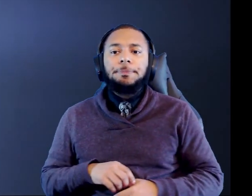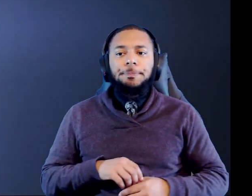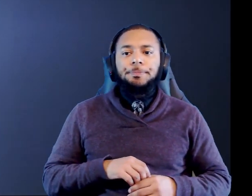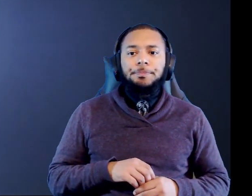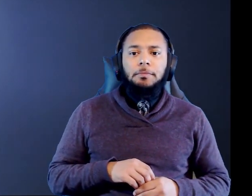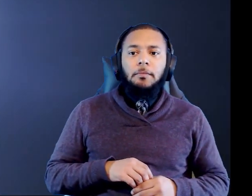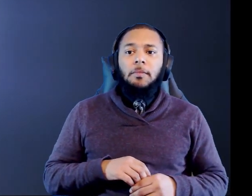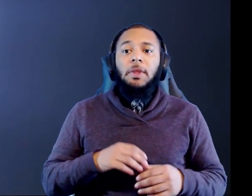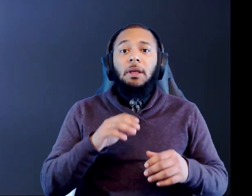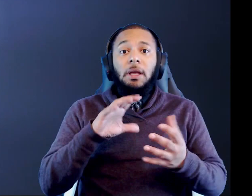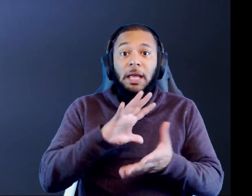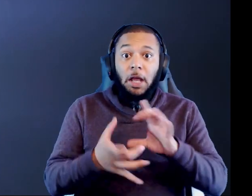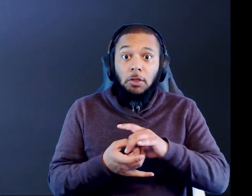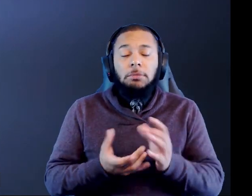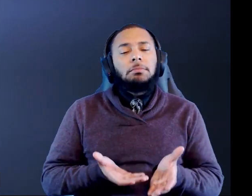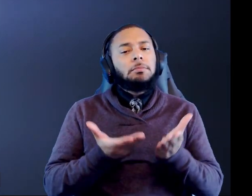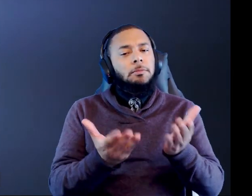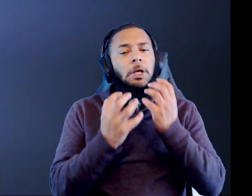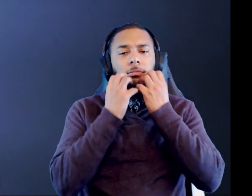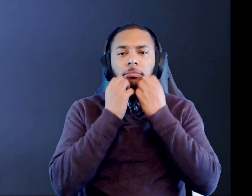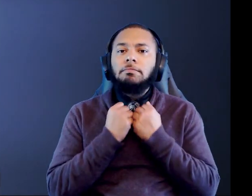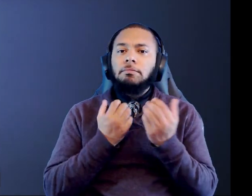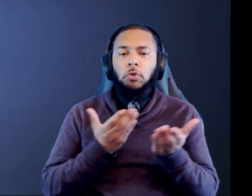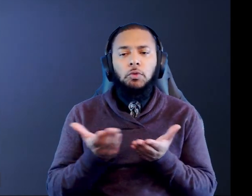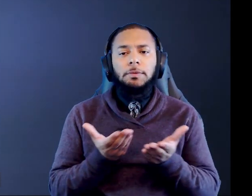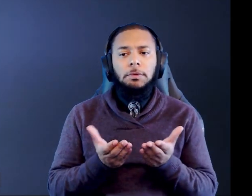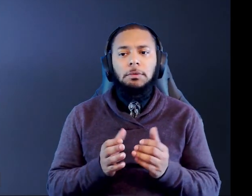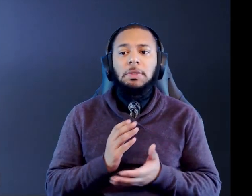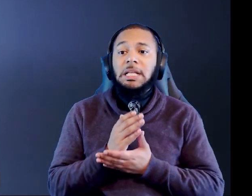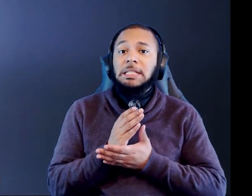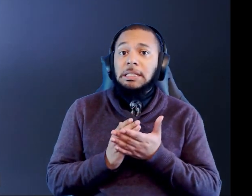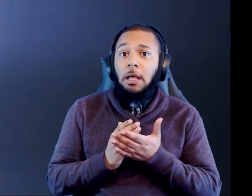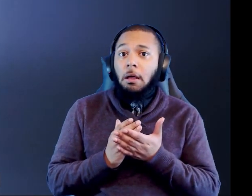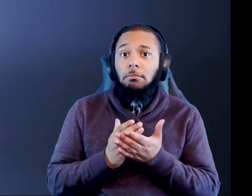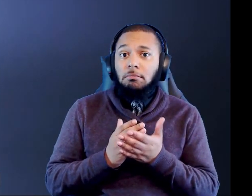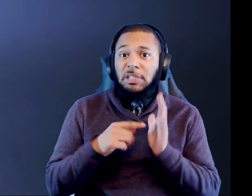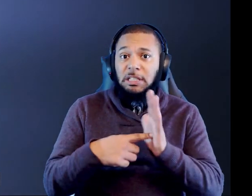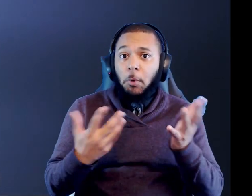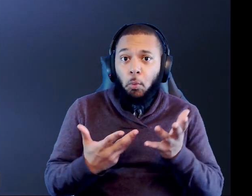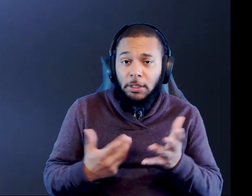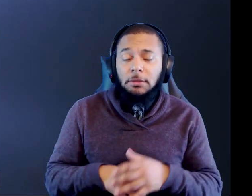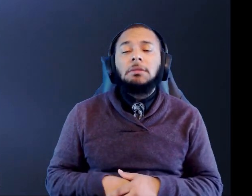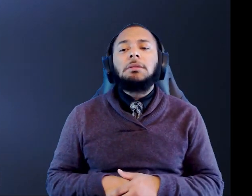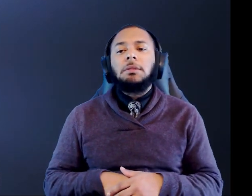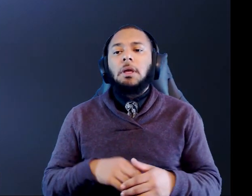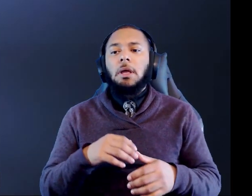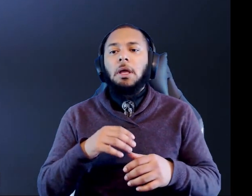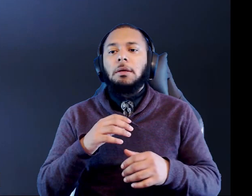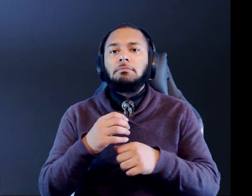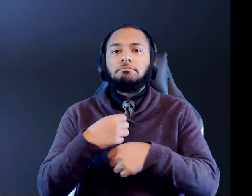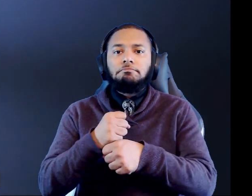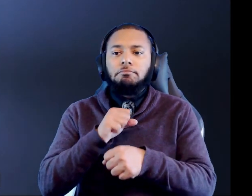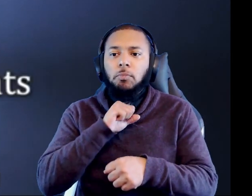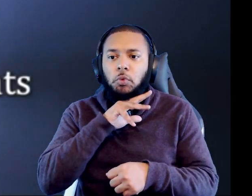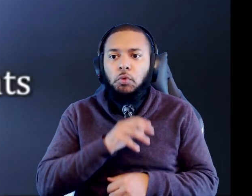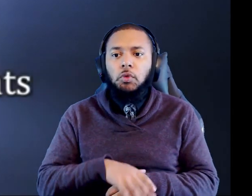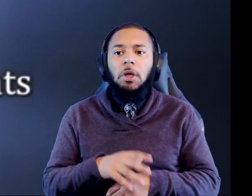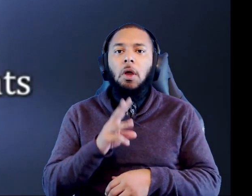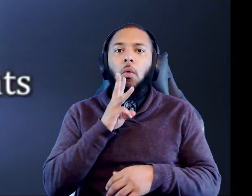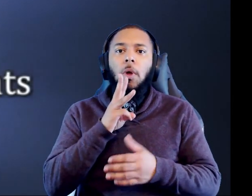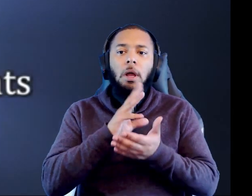services for humans. Some of those services are soil formation, water purification, air